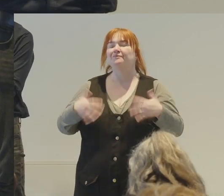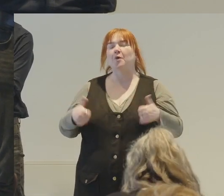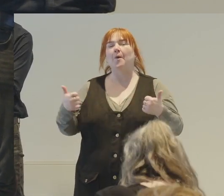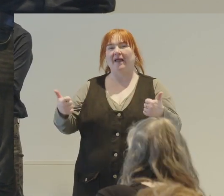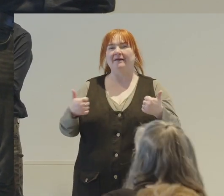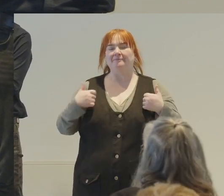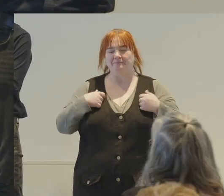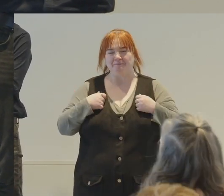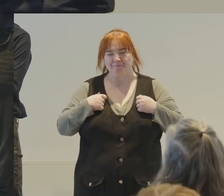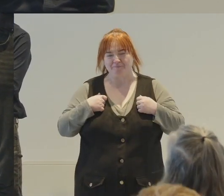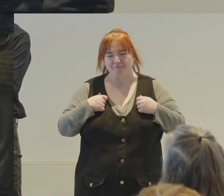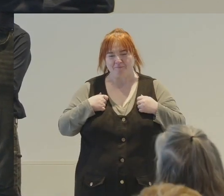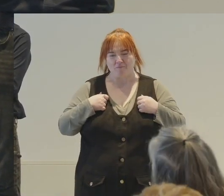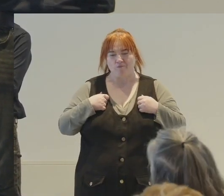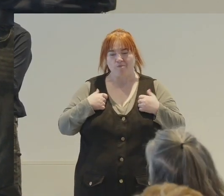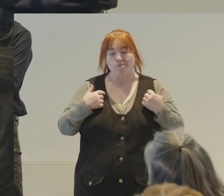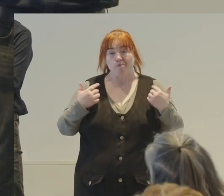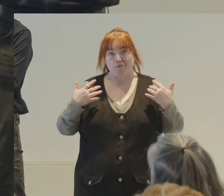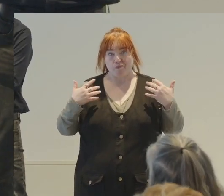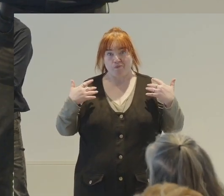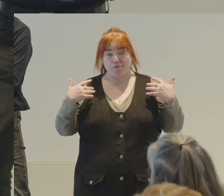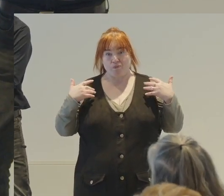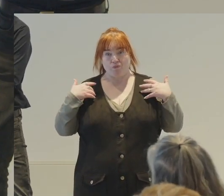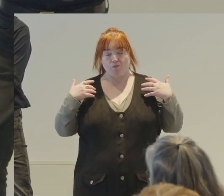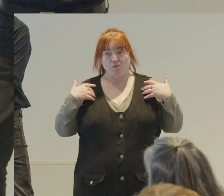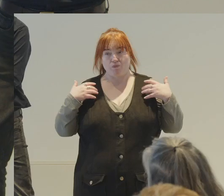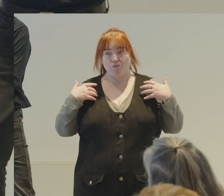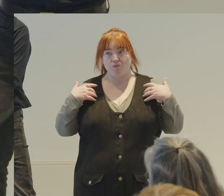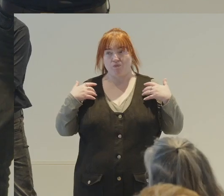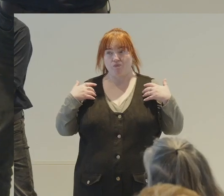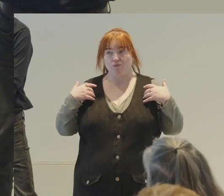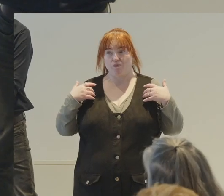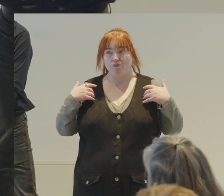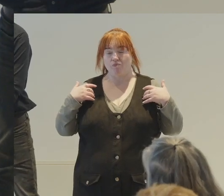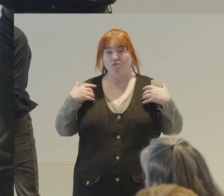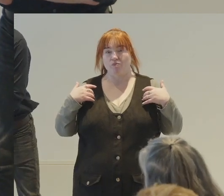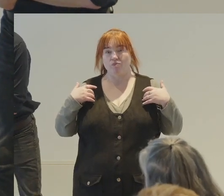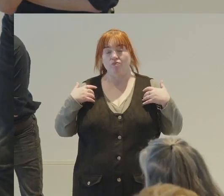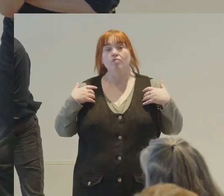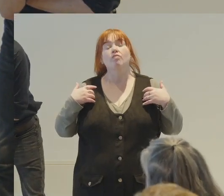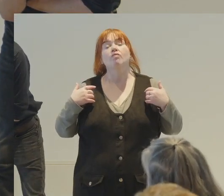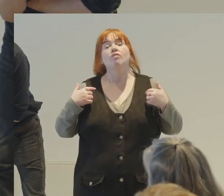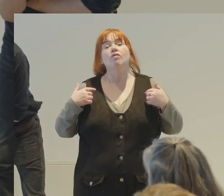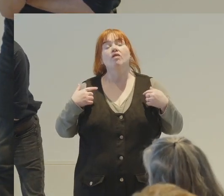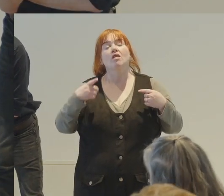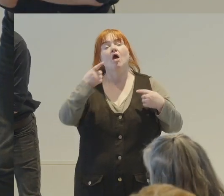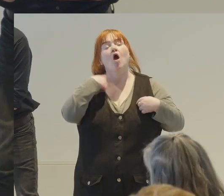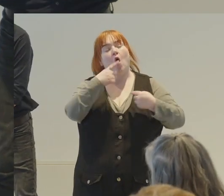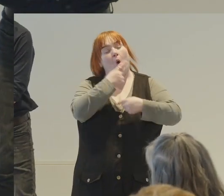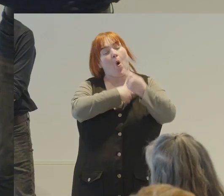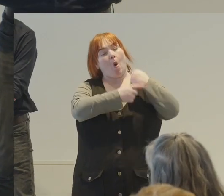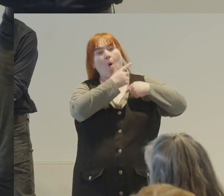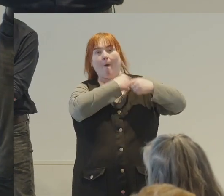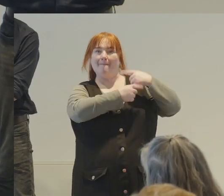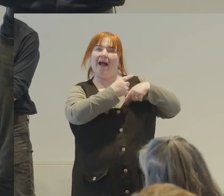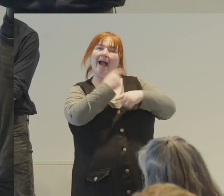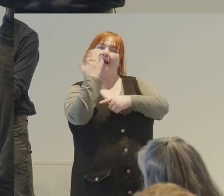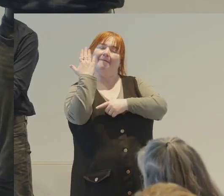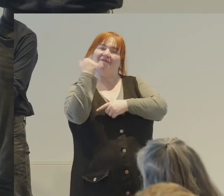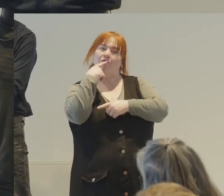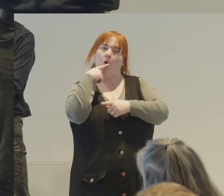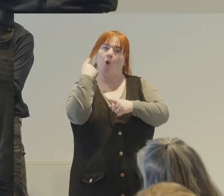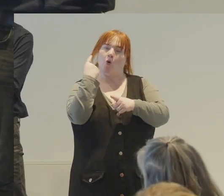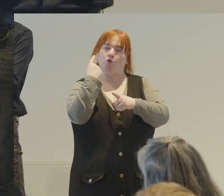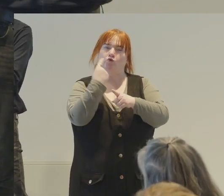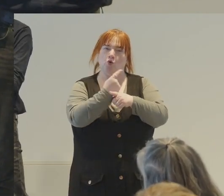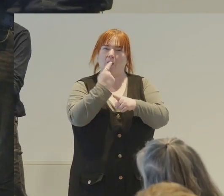So I will go back to the point of if somebody has, let's say, in 1